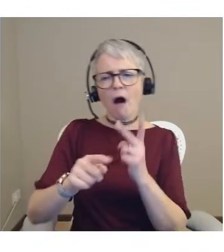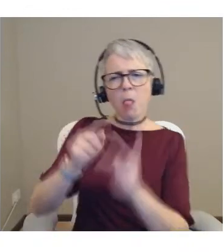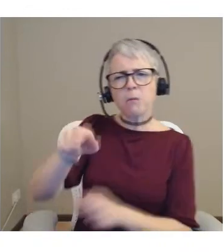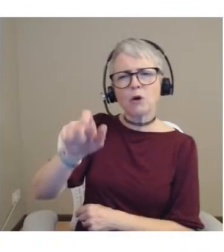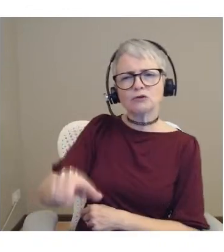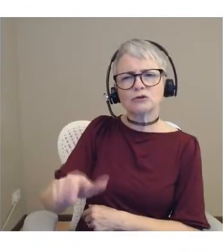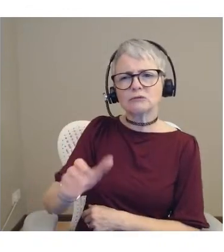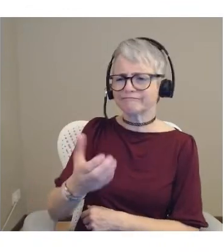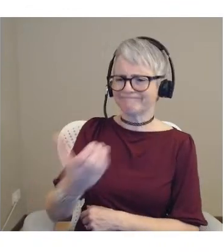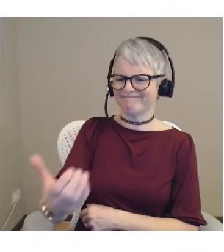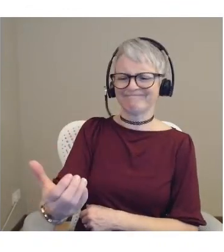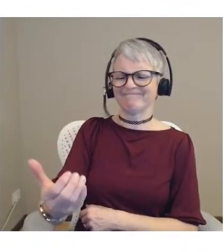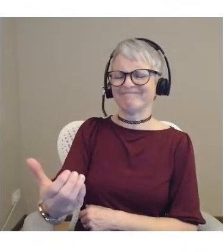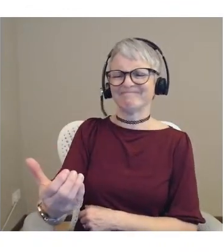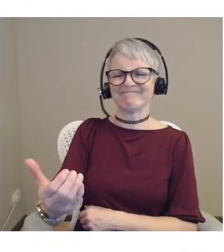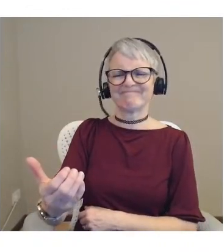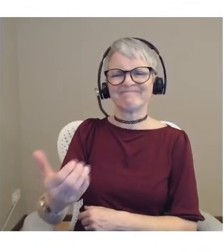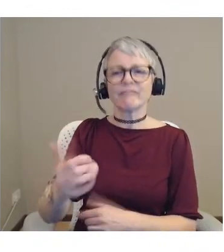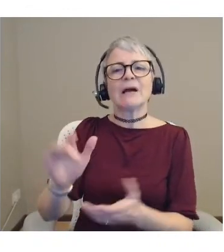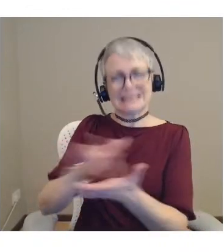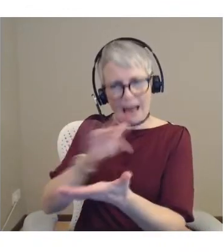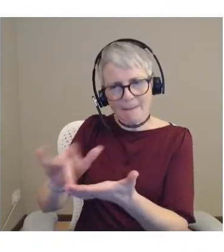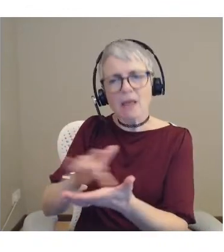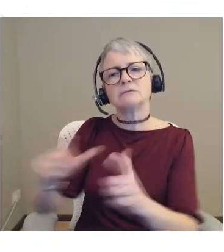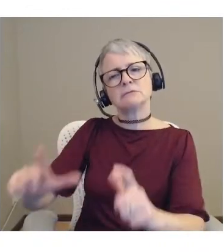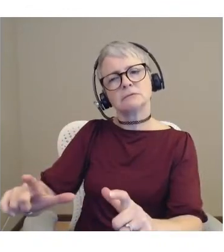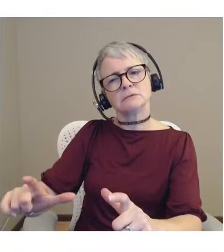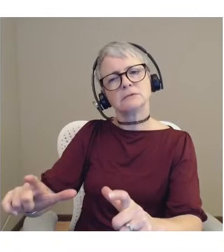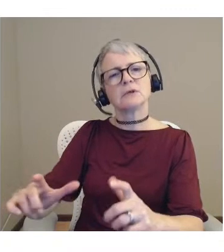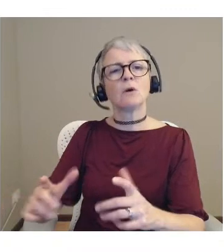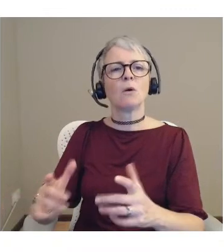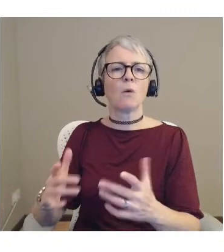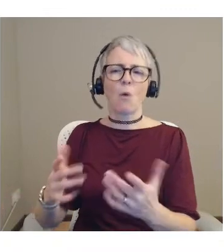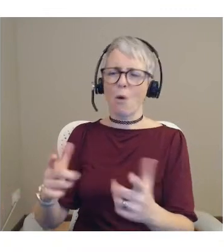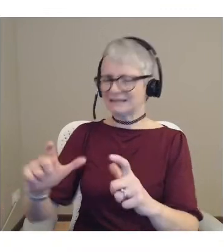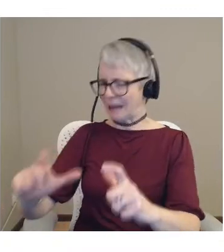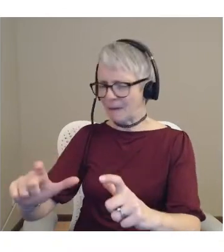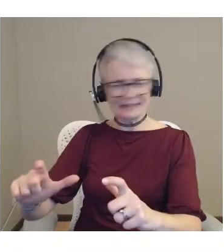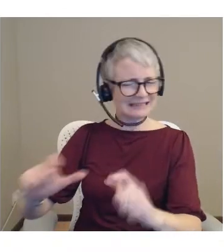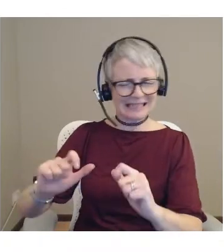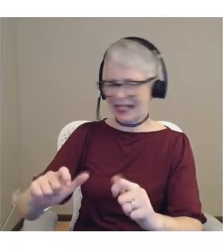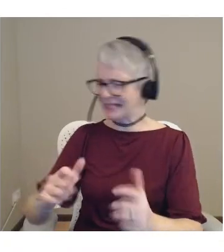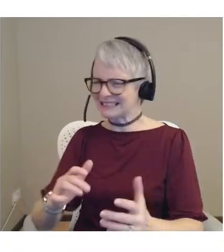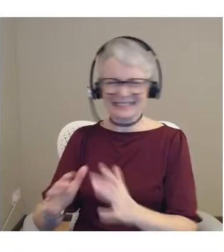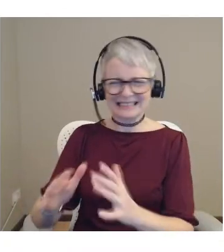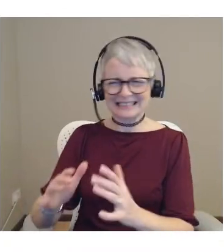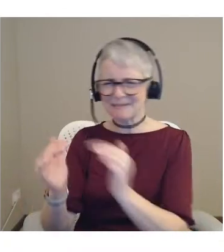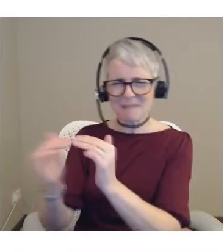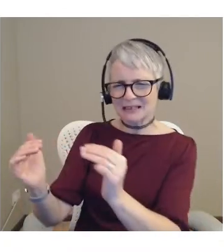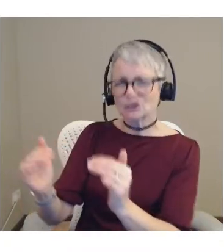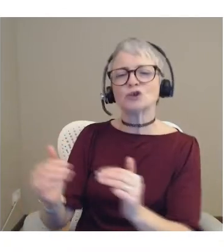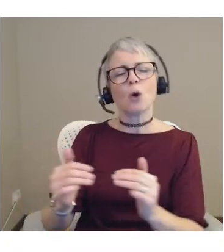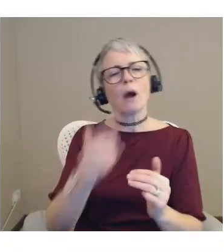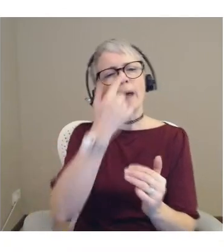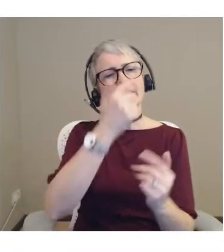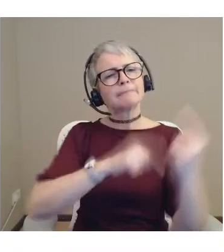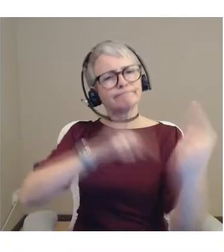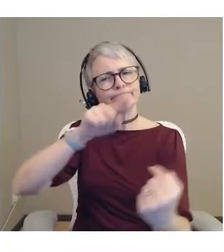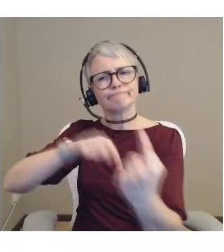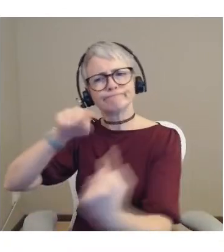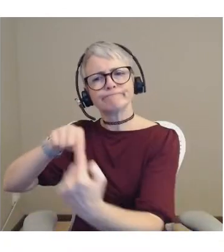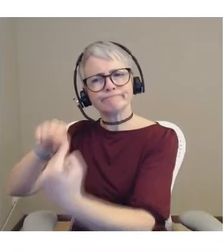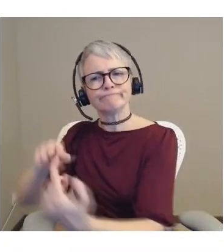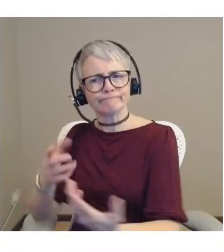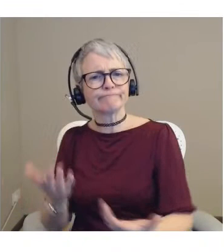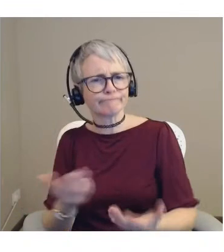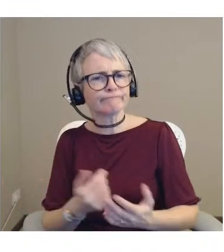it's a tablet. And for another person, still, there's things around the tablet or even a much more complicated setup. So I think that